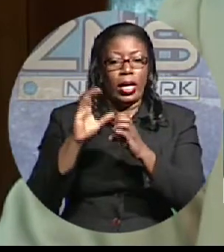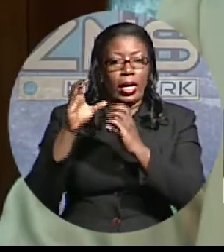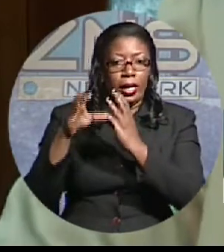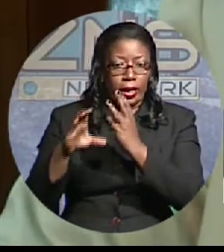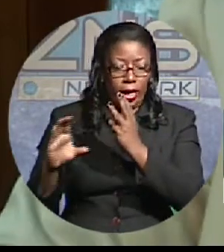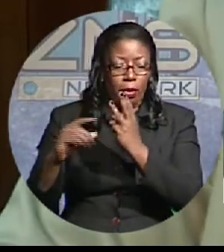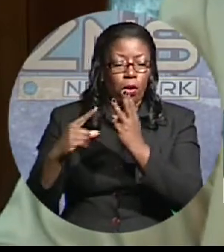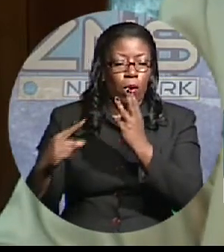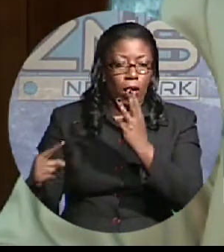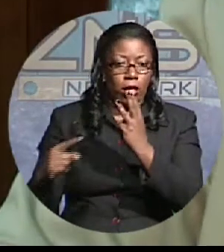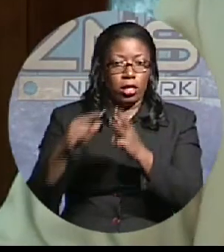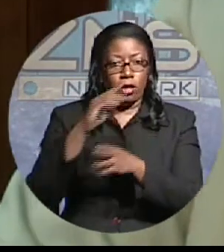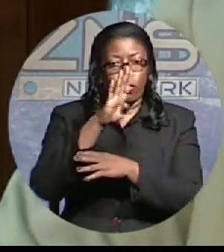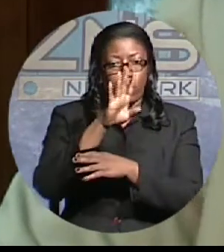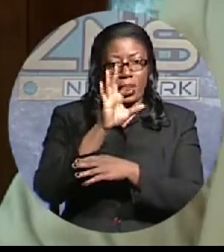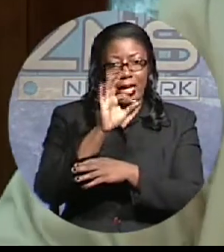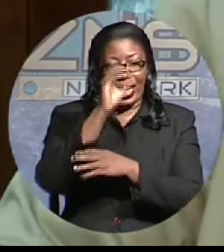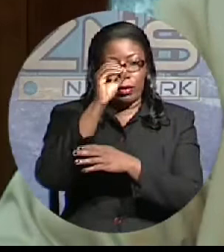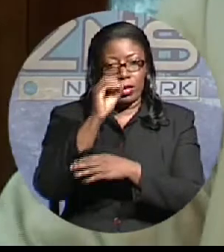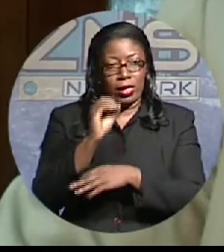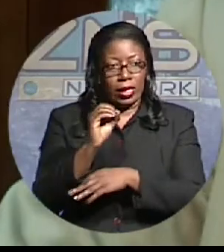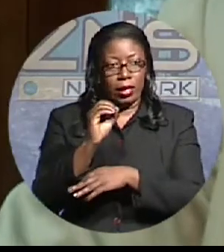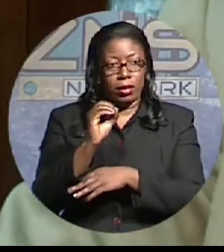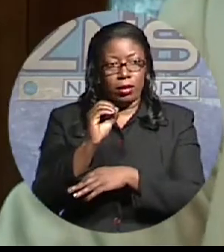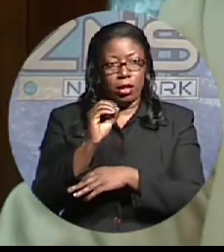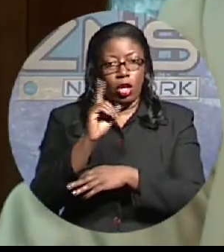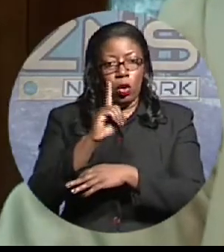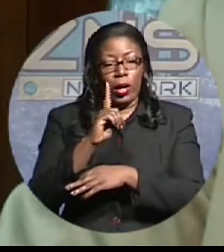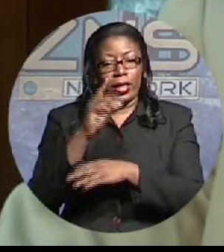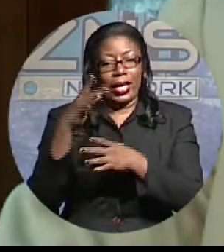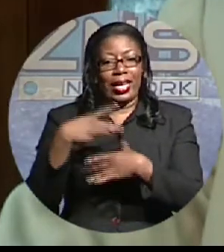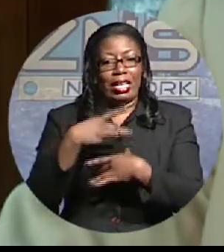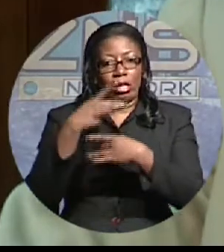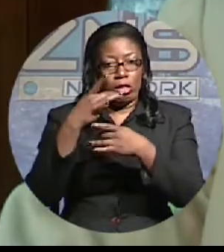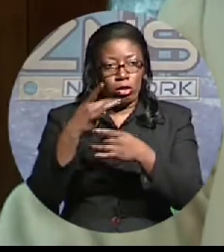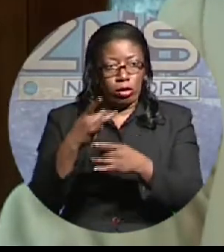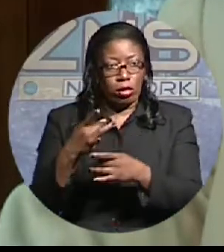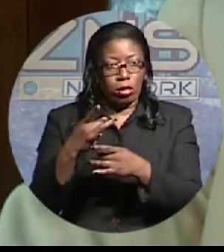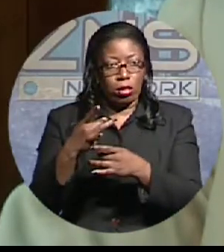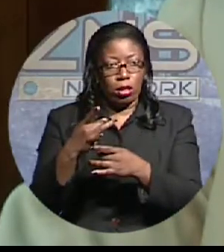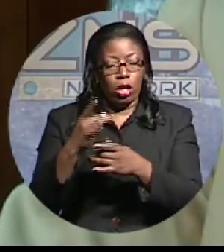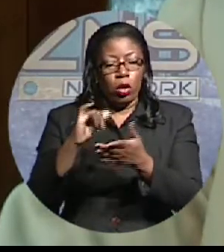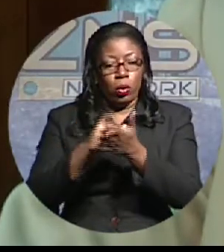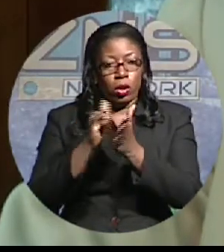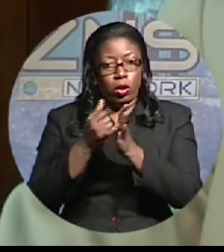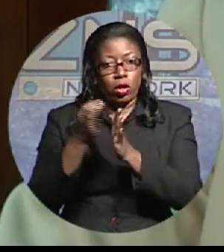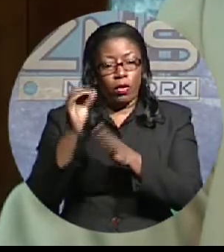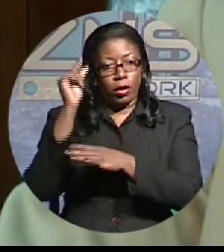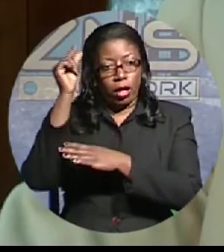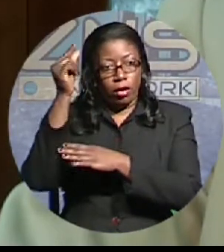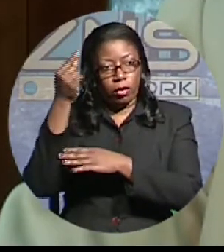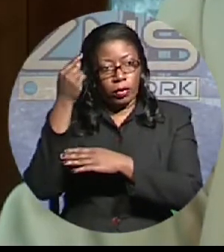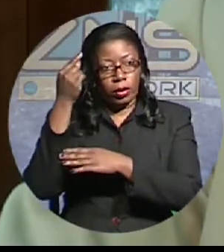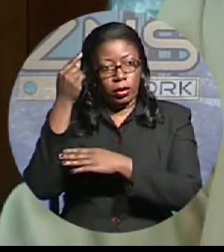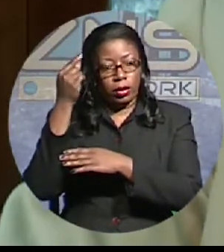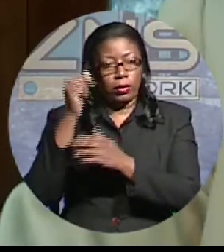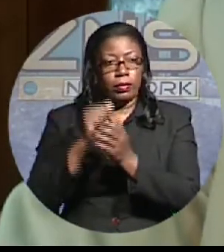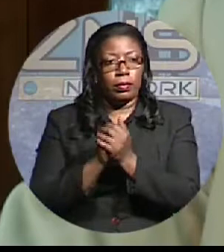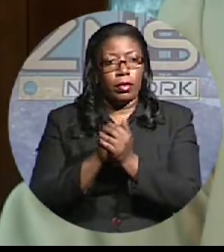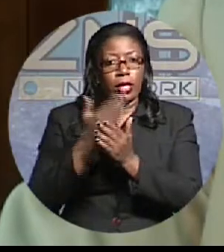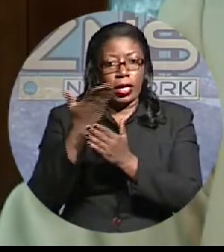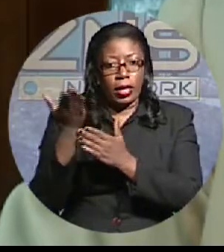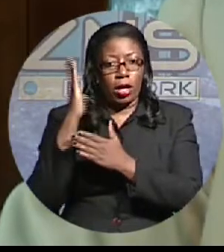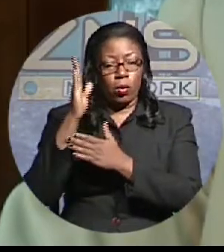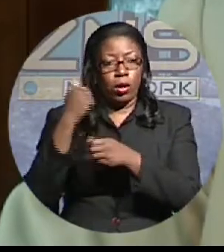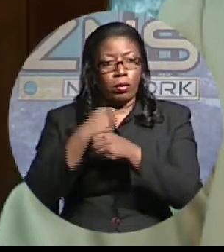49% of a business enterprise where their interests were fully aligned with those of the government, chances are they would make more